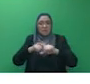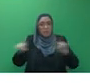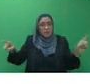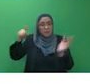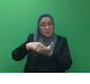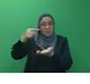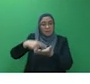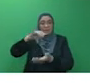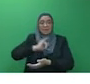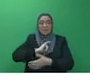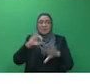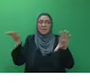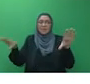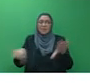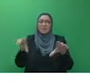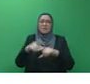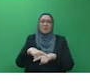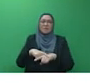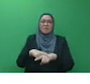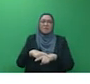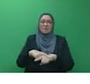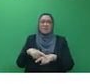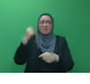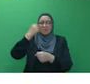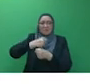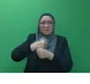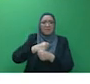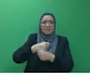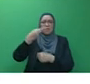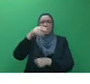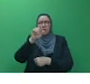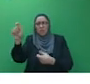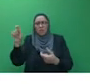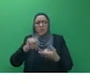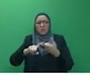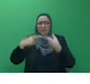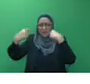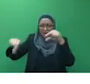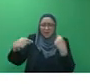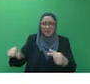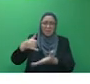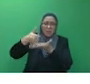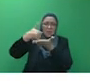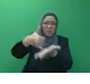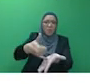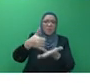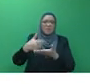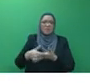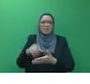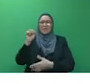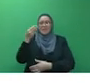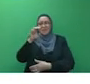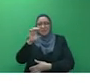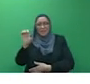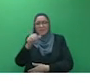sometimes i do uh like uh what they call this uh emceeing work or hosting work where there are games there's